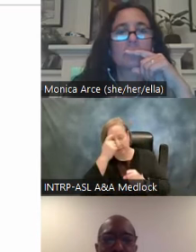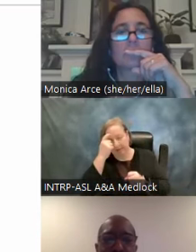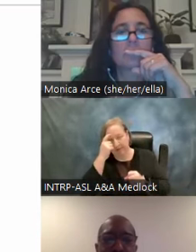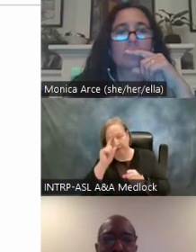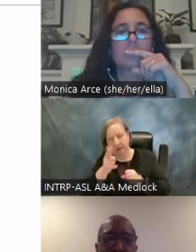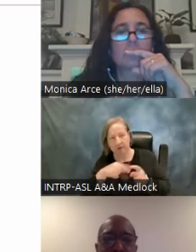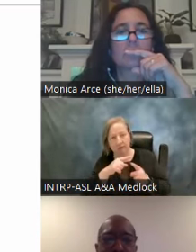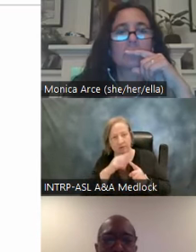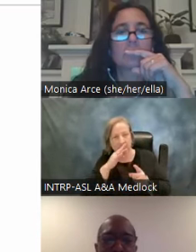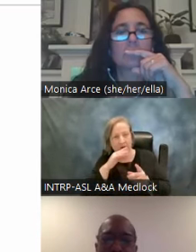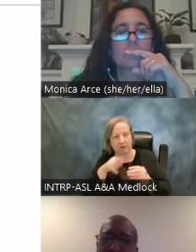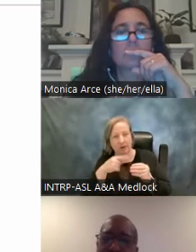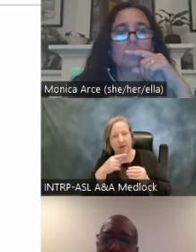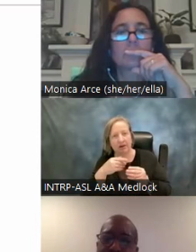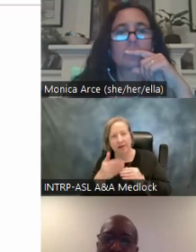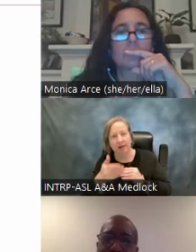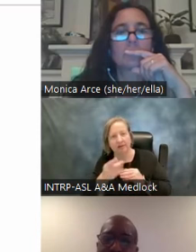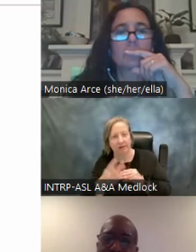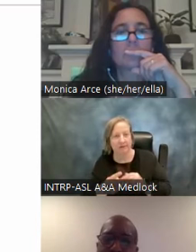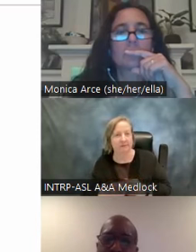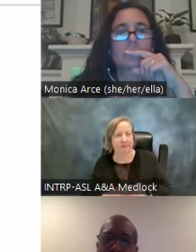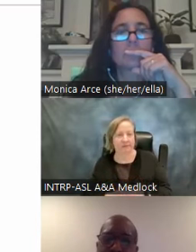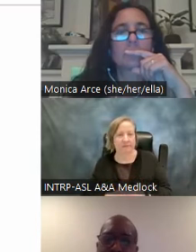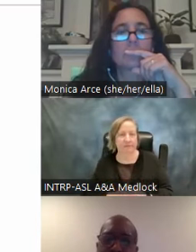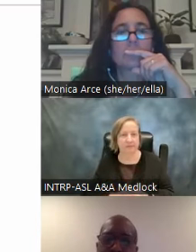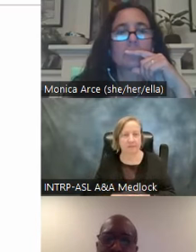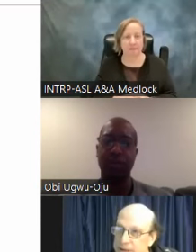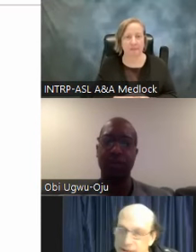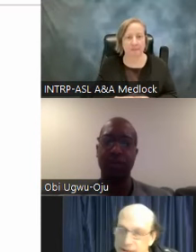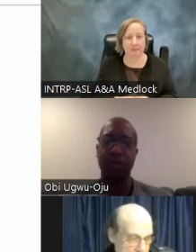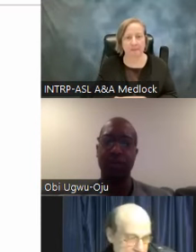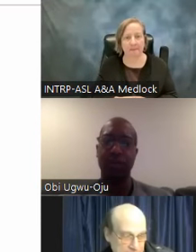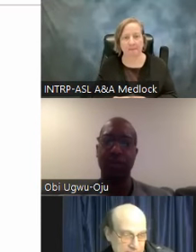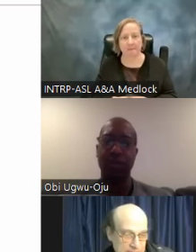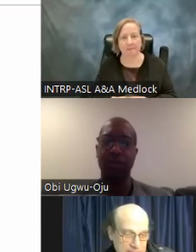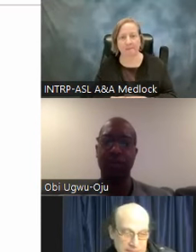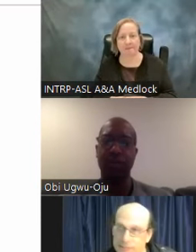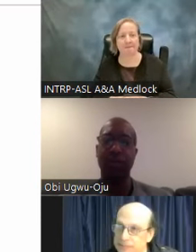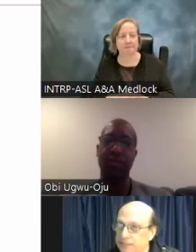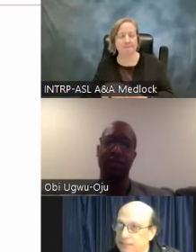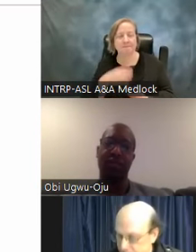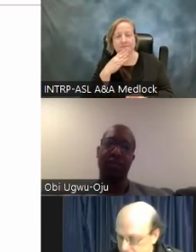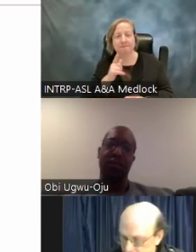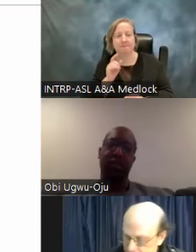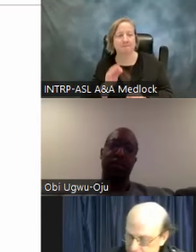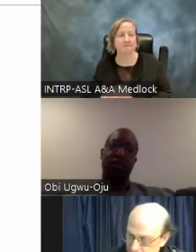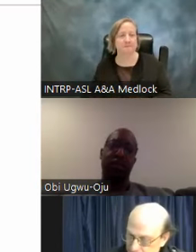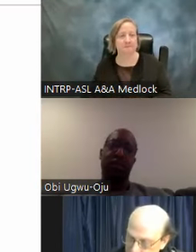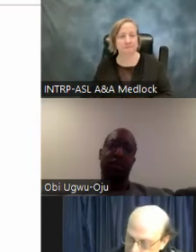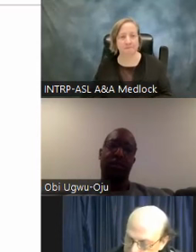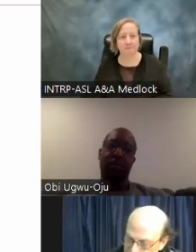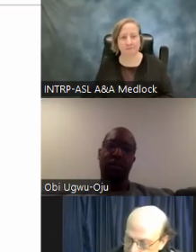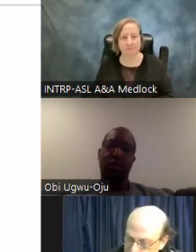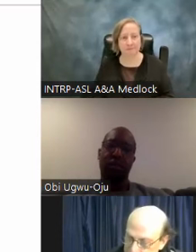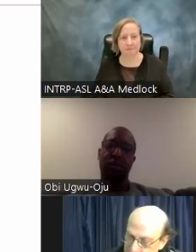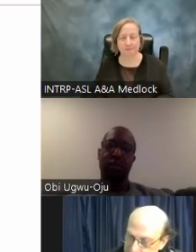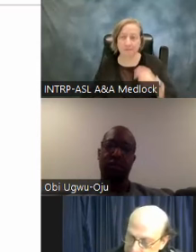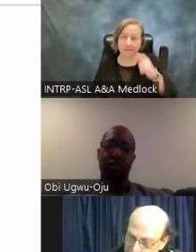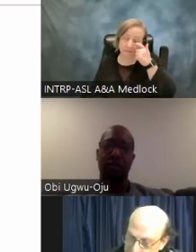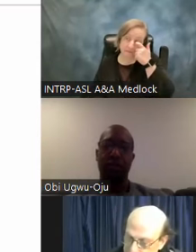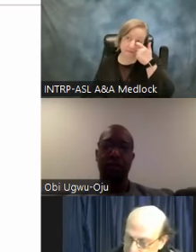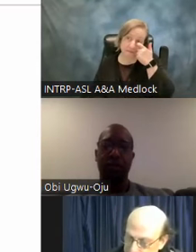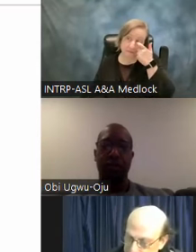of the section. Yeah. Something. And we'll get rid of separately. Yeah. Thank you. Thank you. And